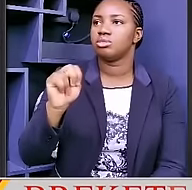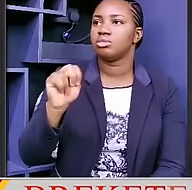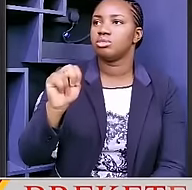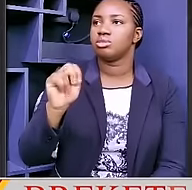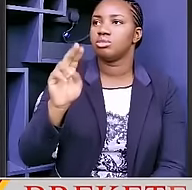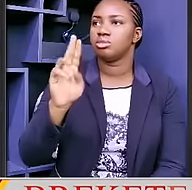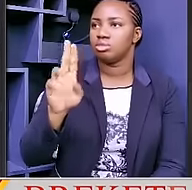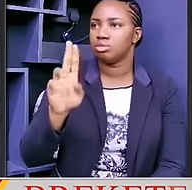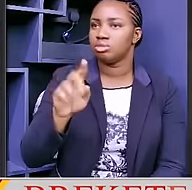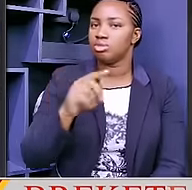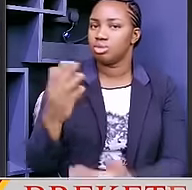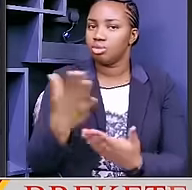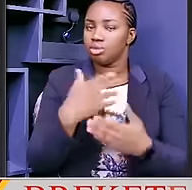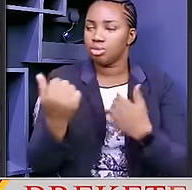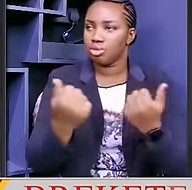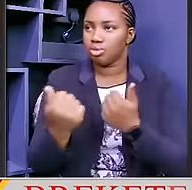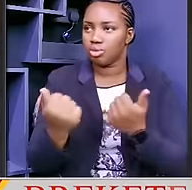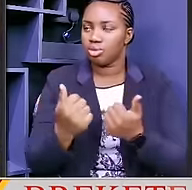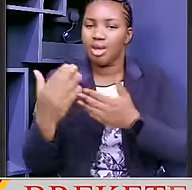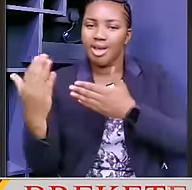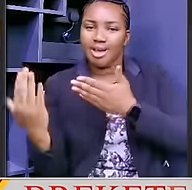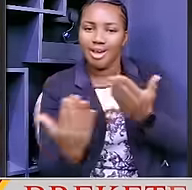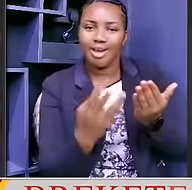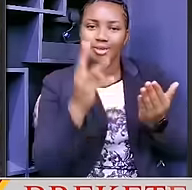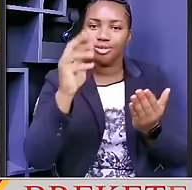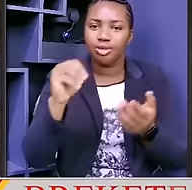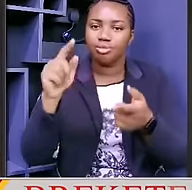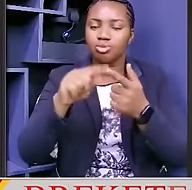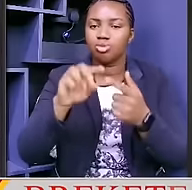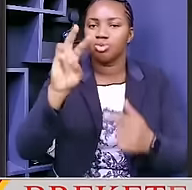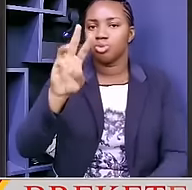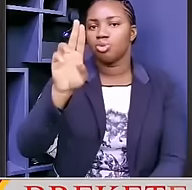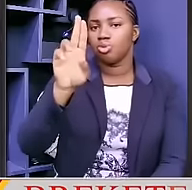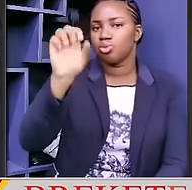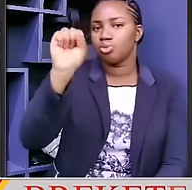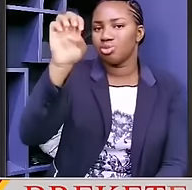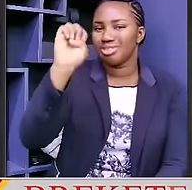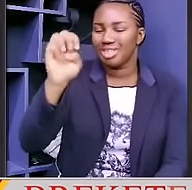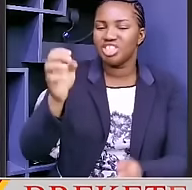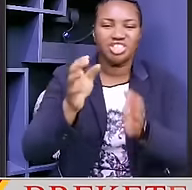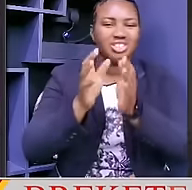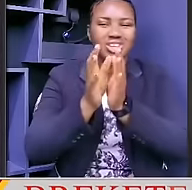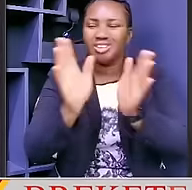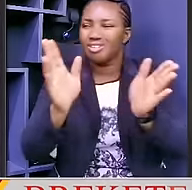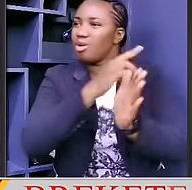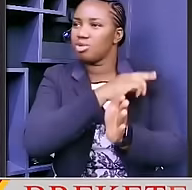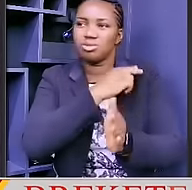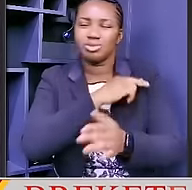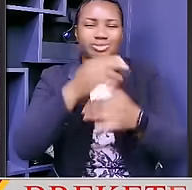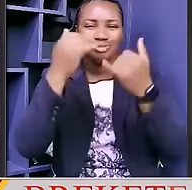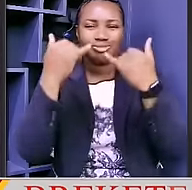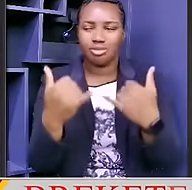sir. You carry your motor car. Yes, sir. Carry them. They go Wuse General Hospital now. Right away, sir.